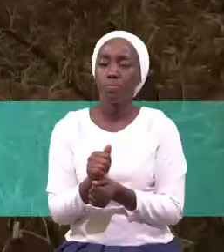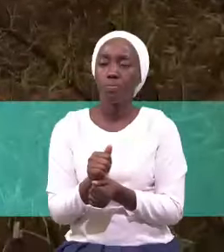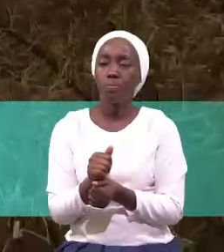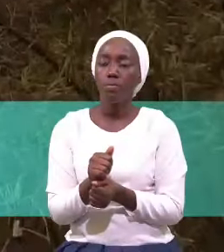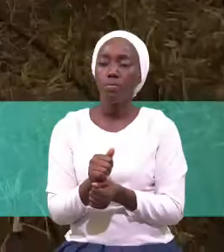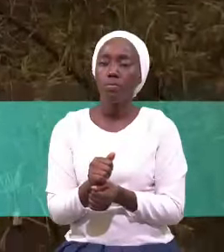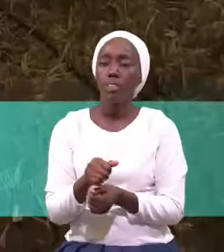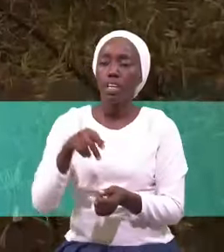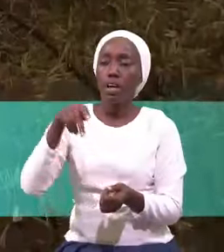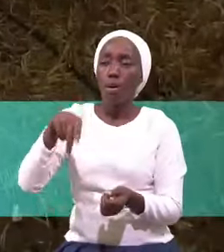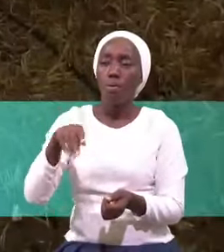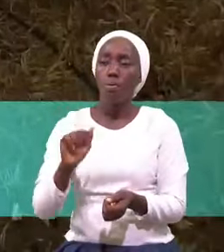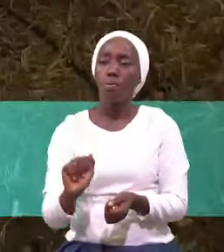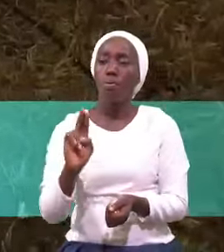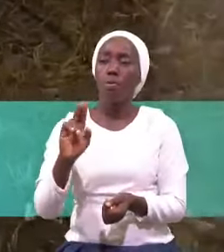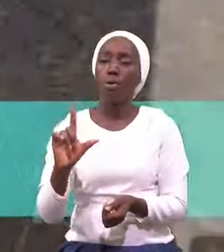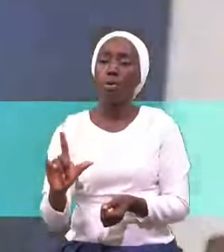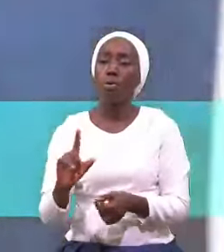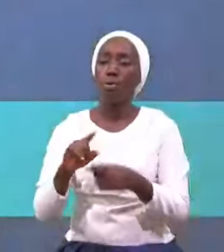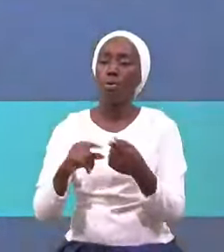Paul the apostle got to Ephesus.